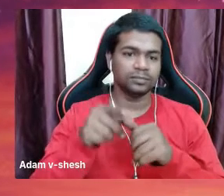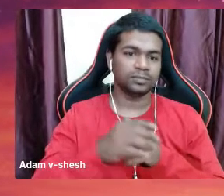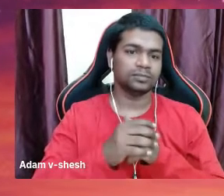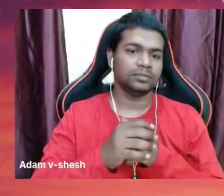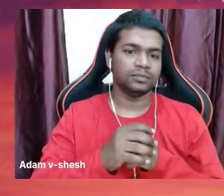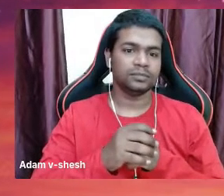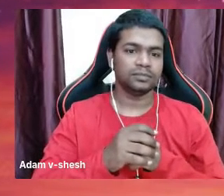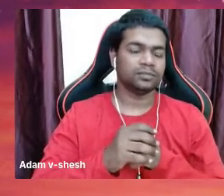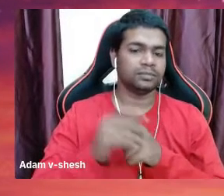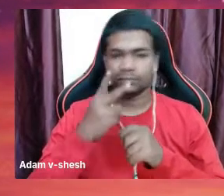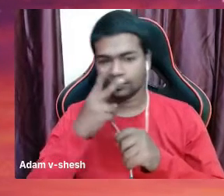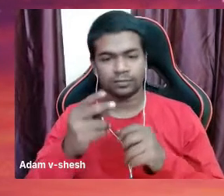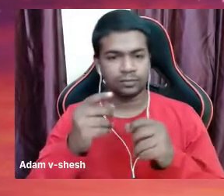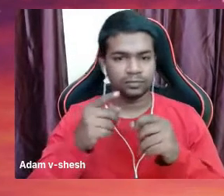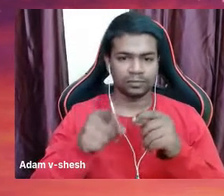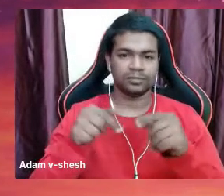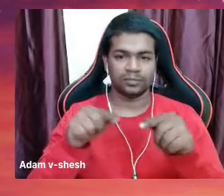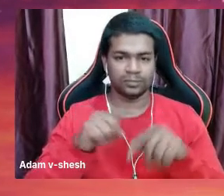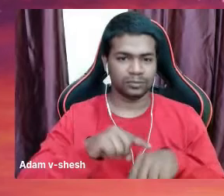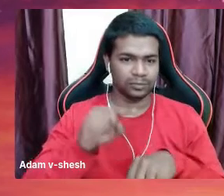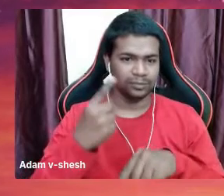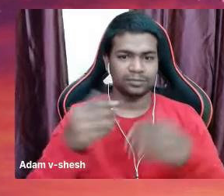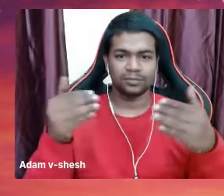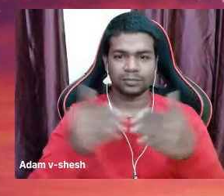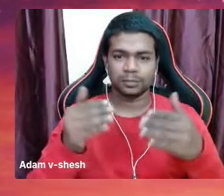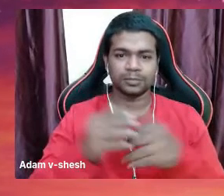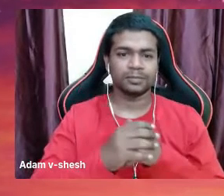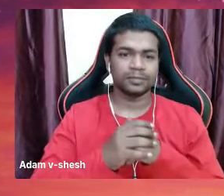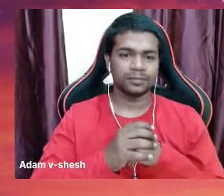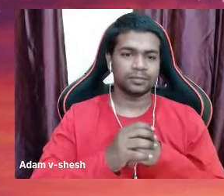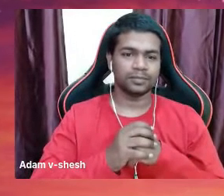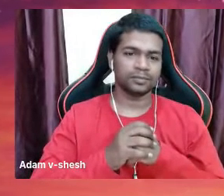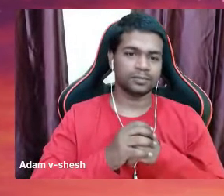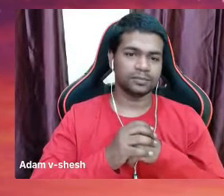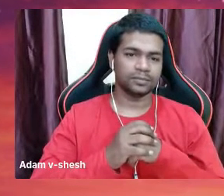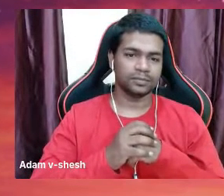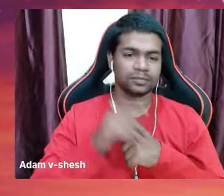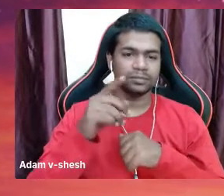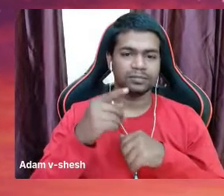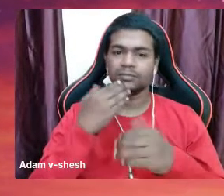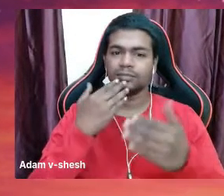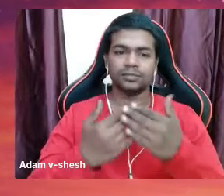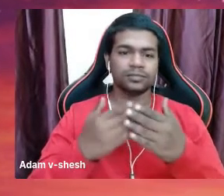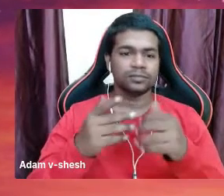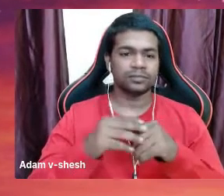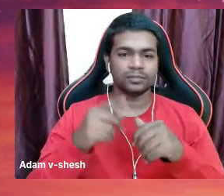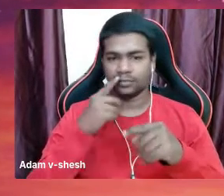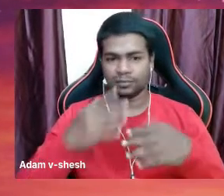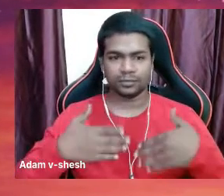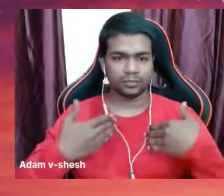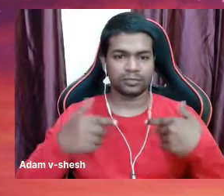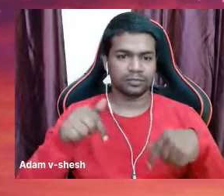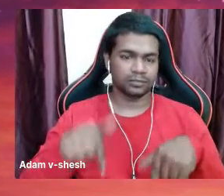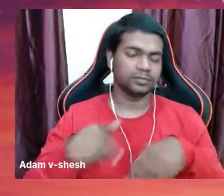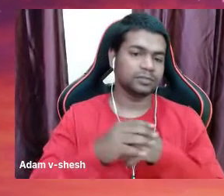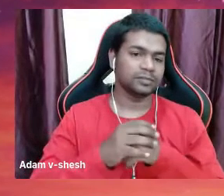extremely, extremely delighted, Kunal, to be speaking with you today. Thanks. Thanks for having me, Anirudh. It's a pleasure being here